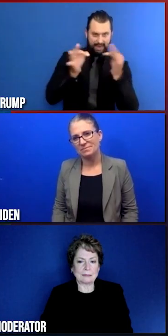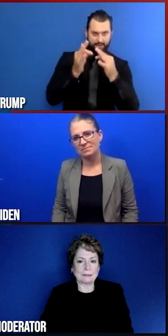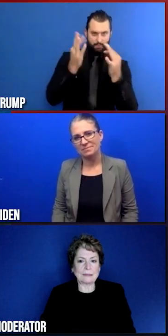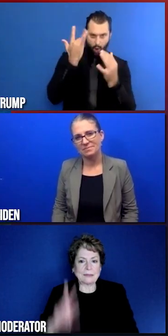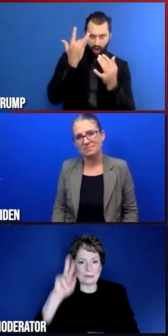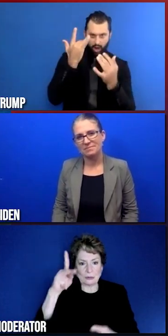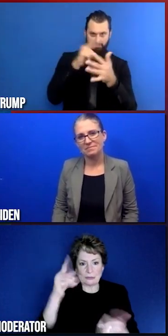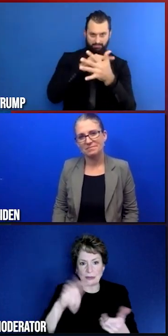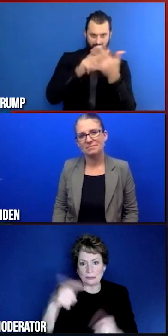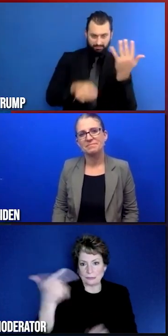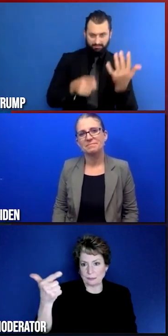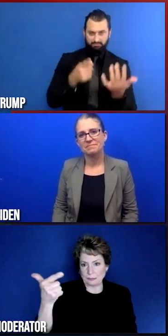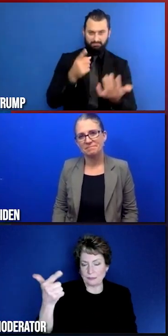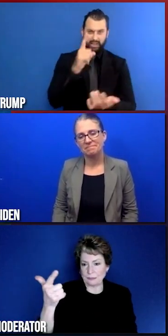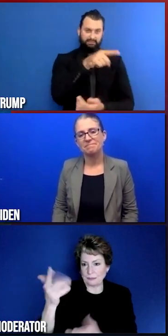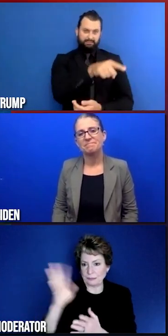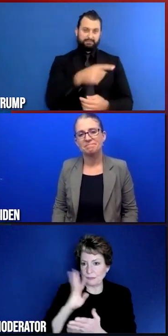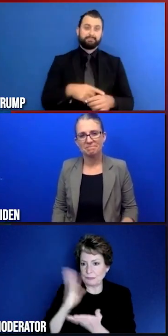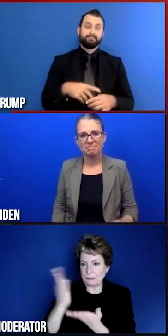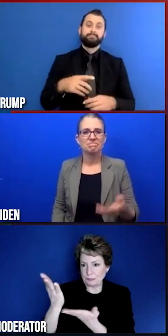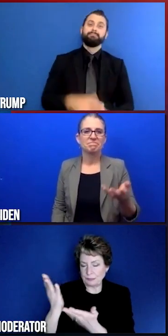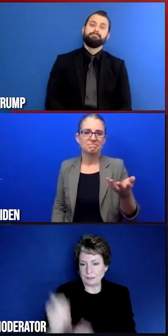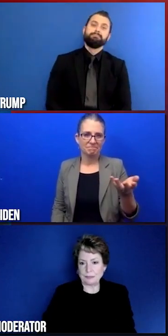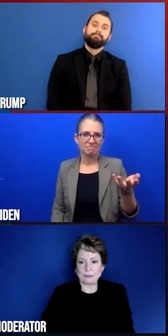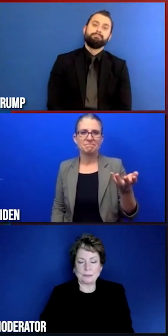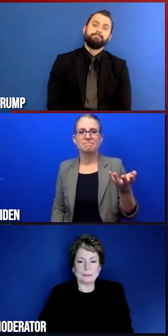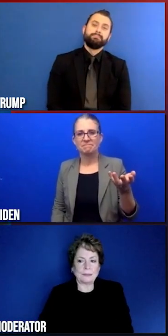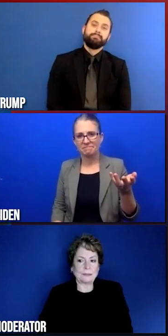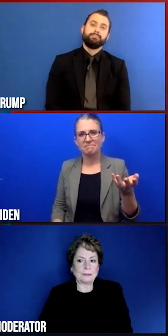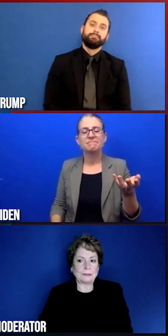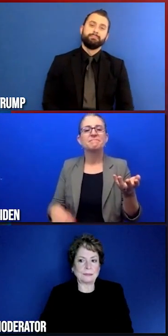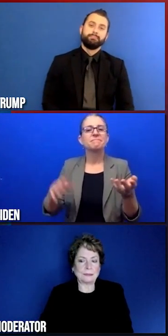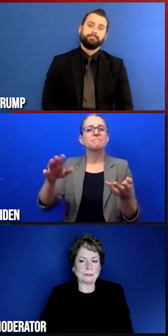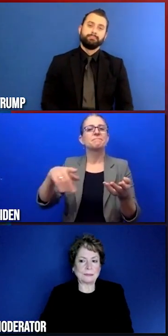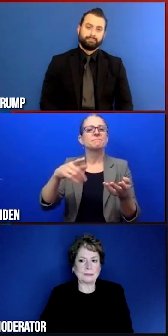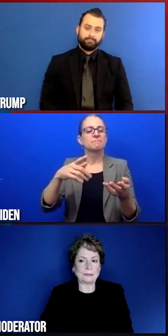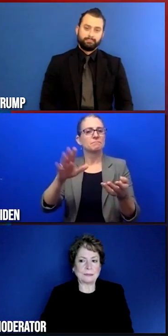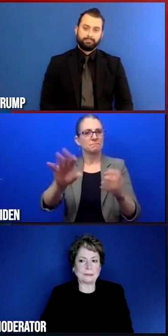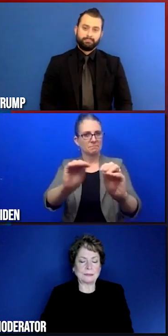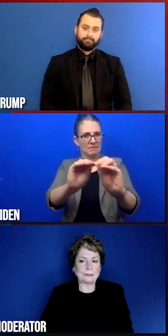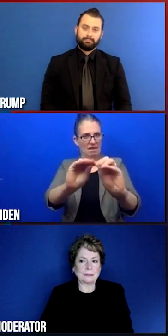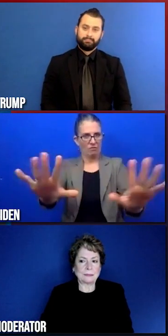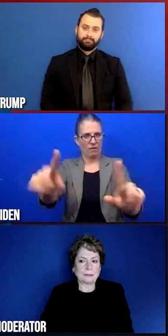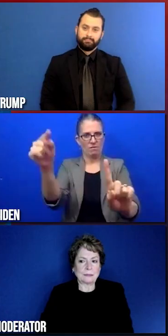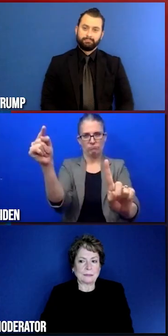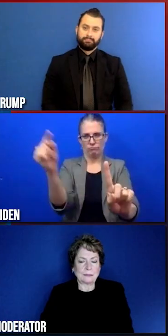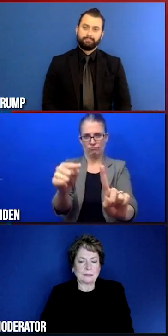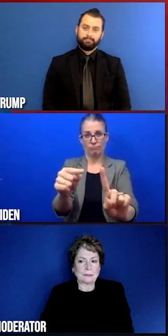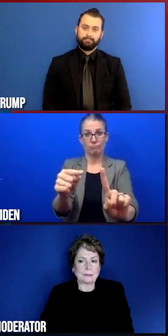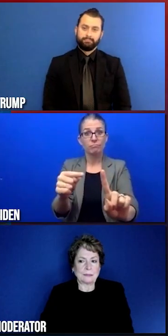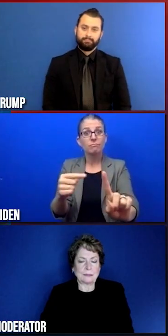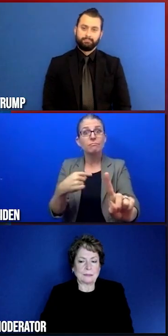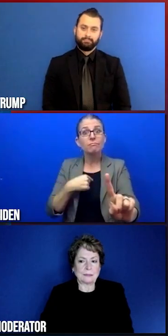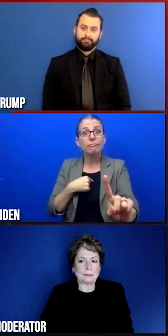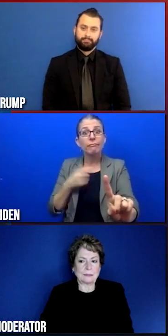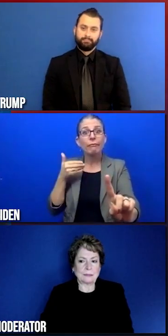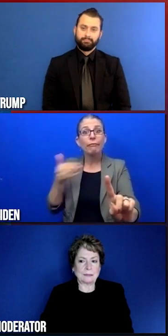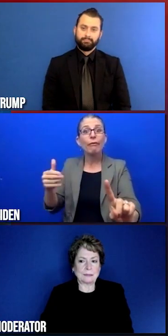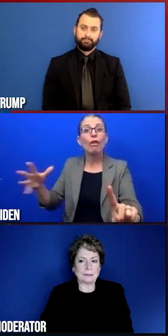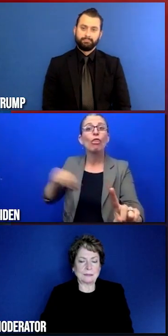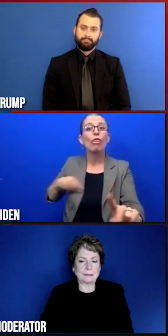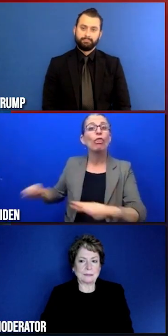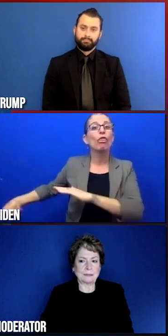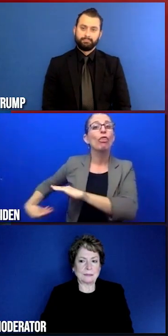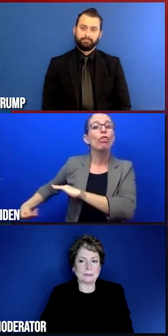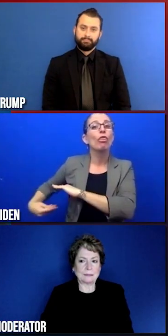And then I do want to follow up on the election security. I have not taken a penny from any foreign source ever in my life. We learned that